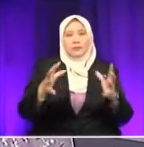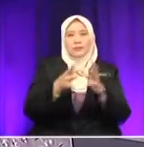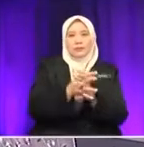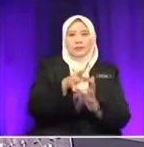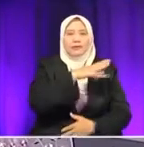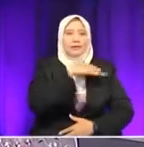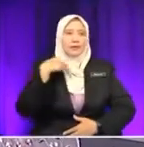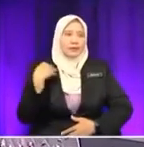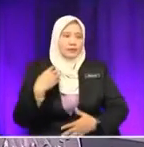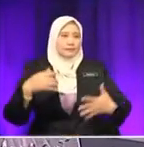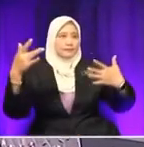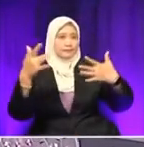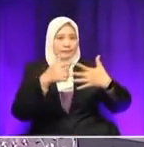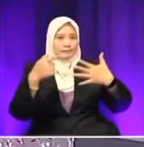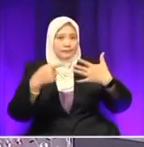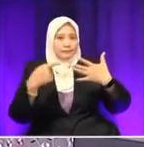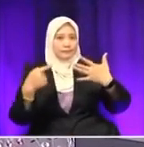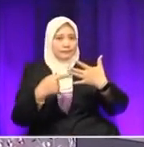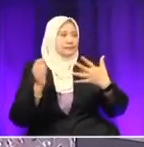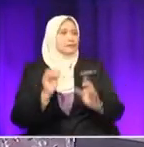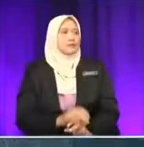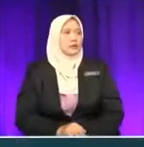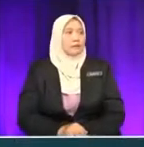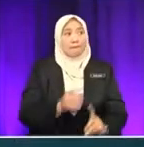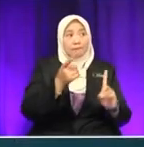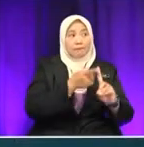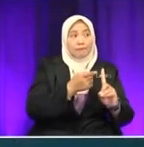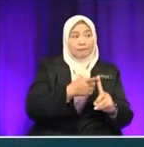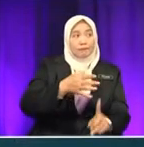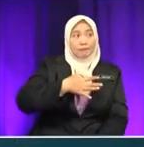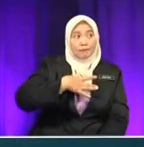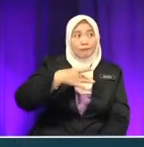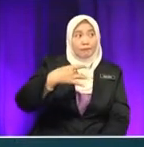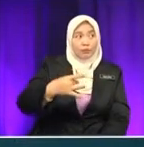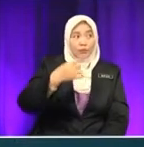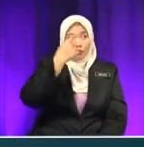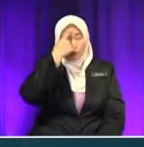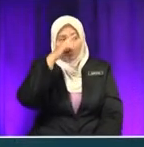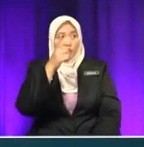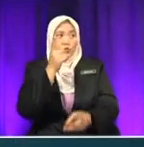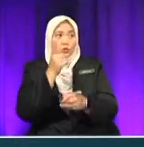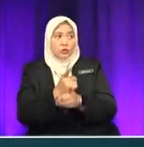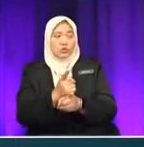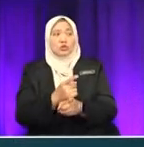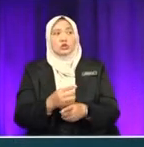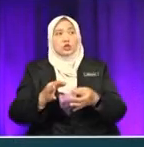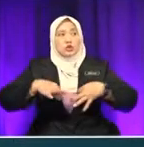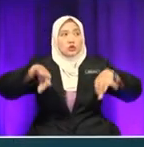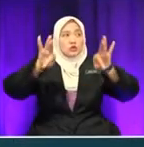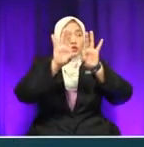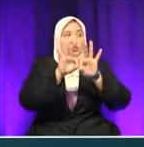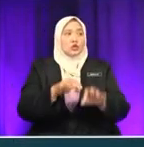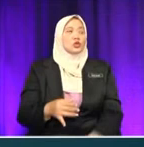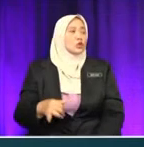colors. Remember that forever. So the first color is white, which is true story. The second color is yellow, that is